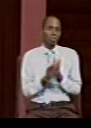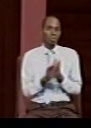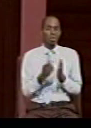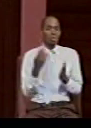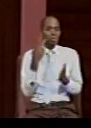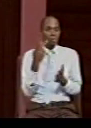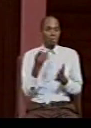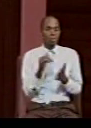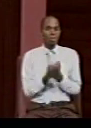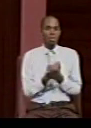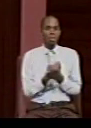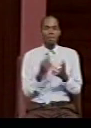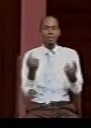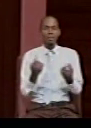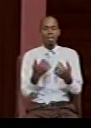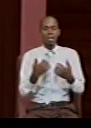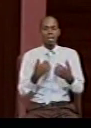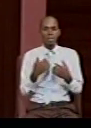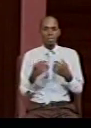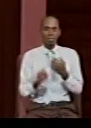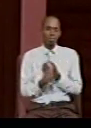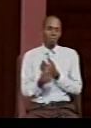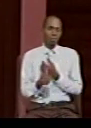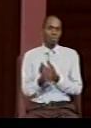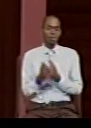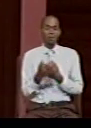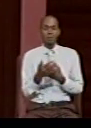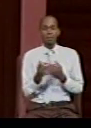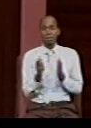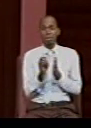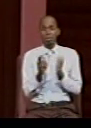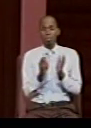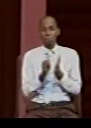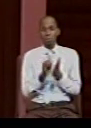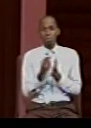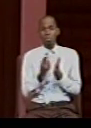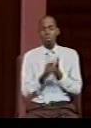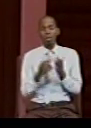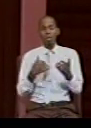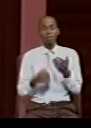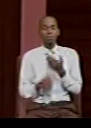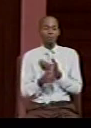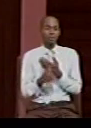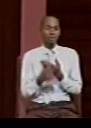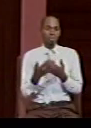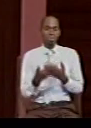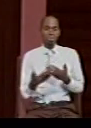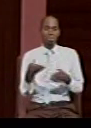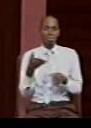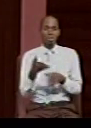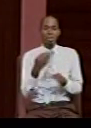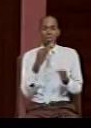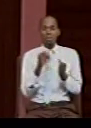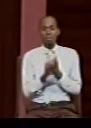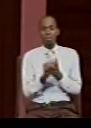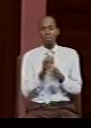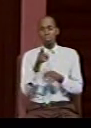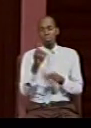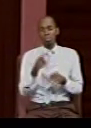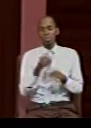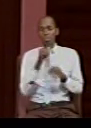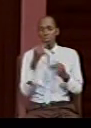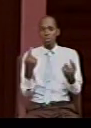various names. When it says, thou shalt not steal, if you don't steal, you are inside that